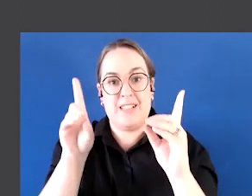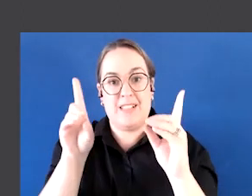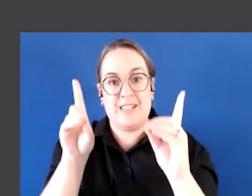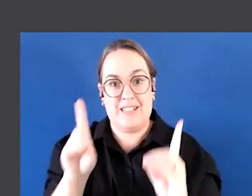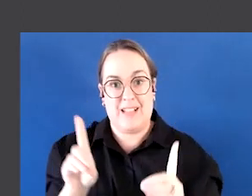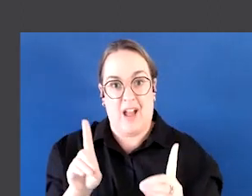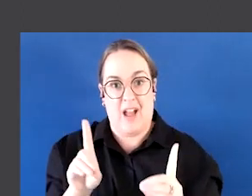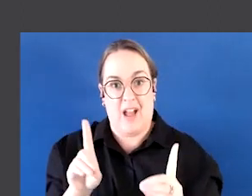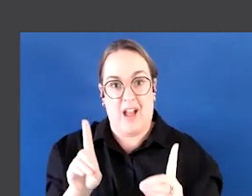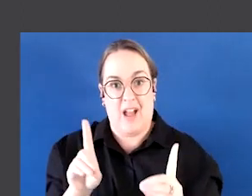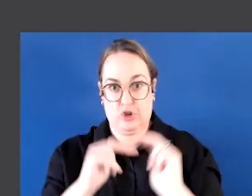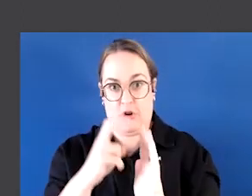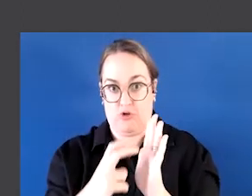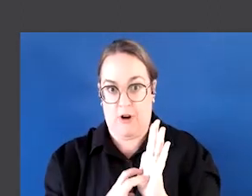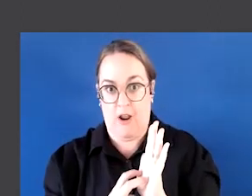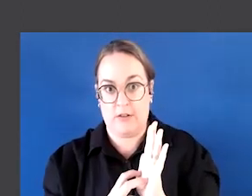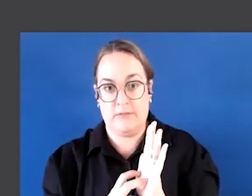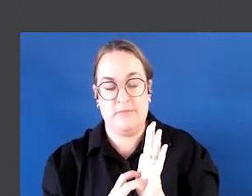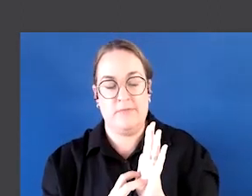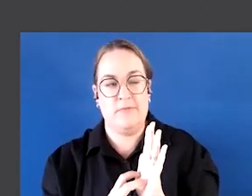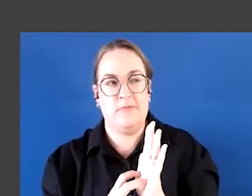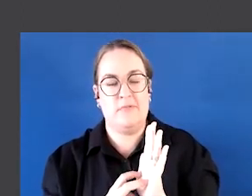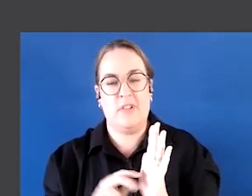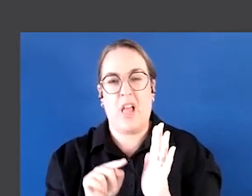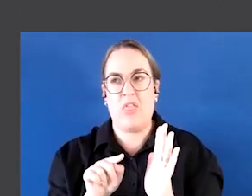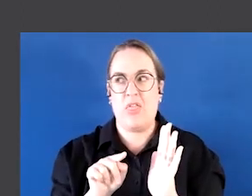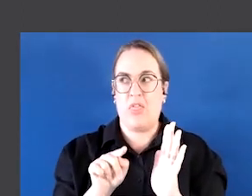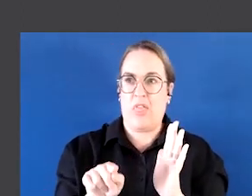Design and construct contracts are used.